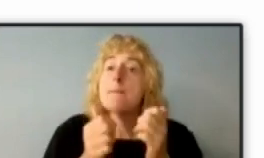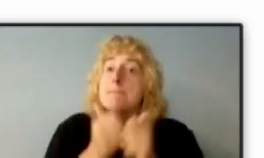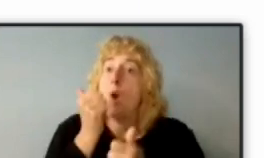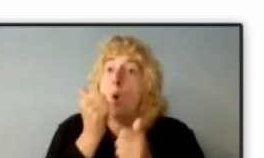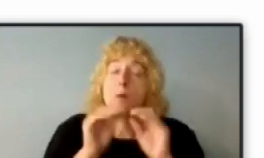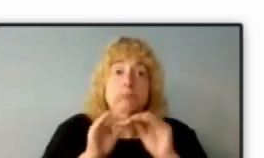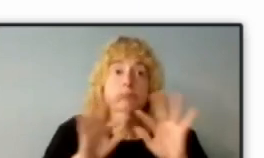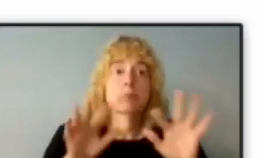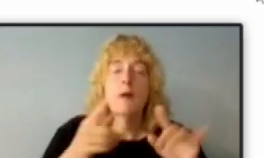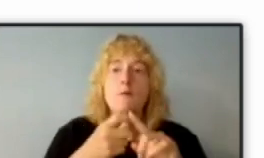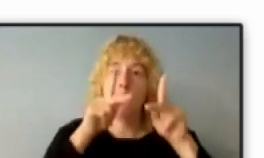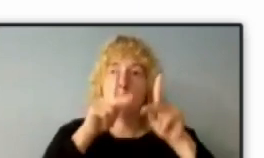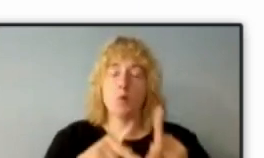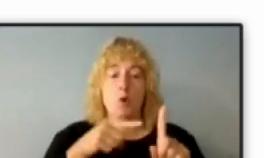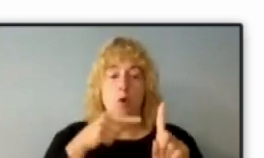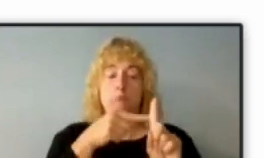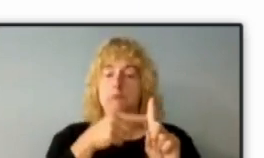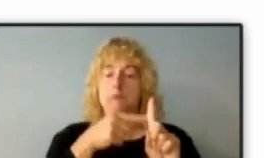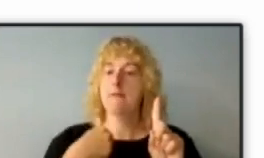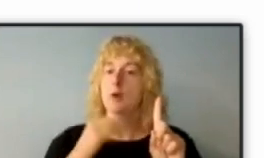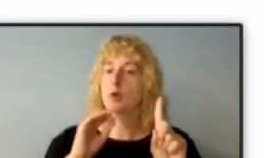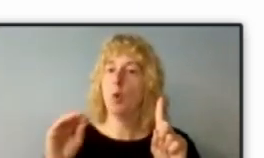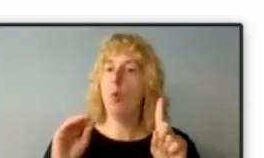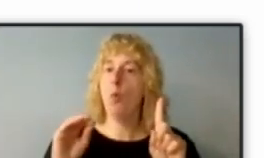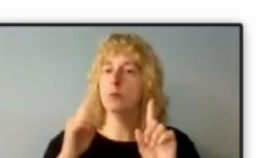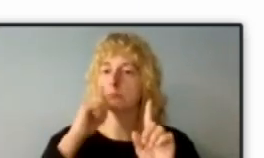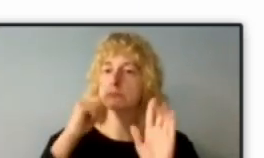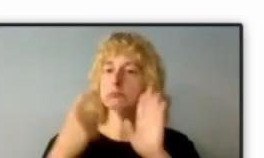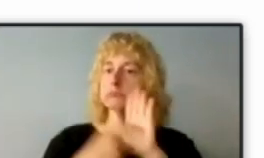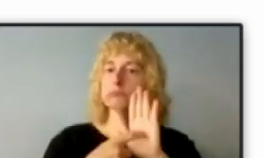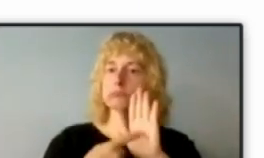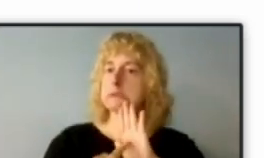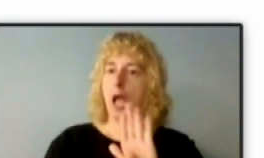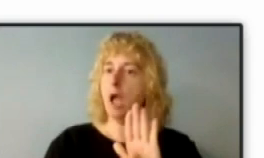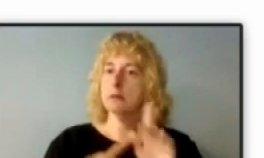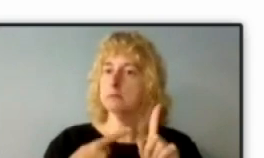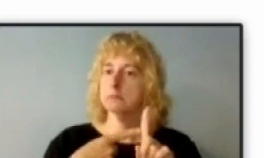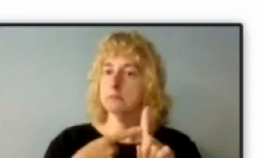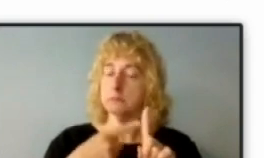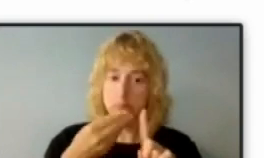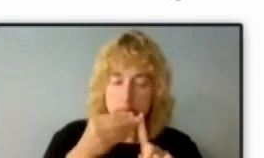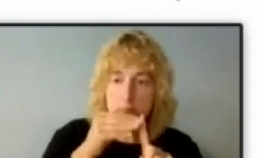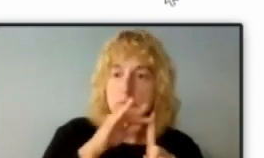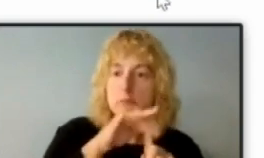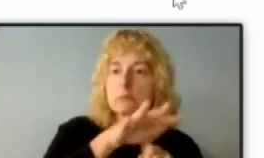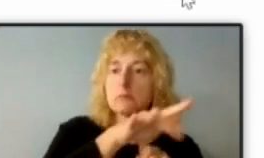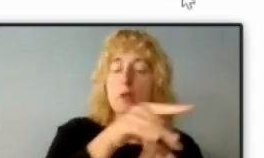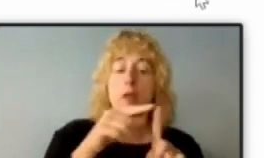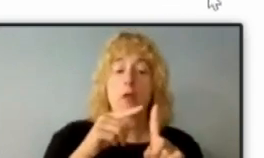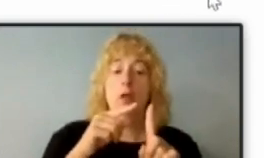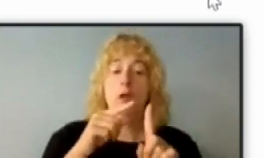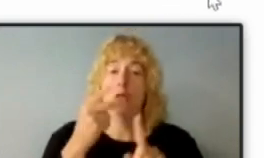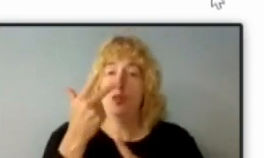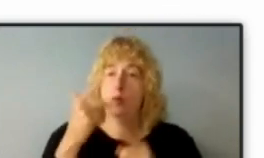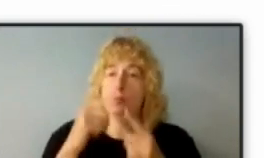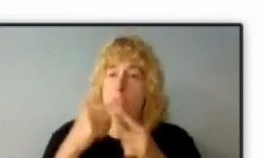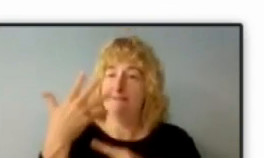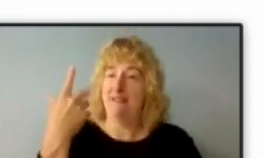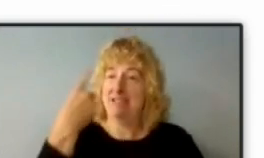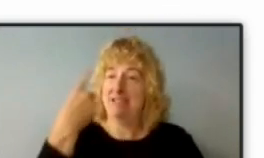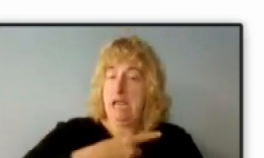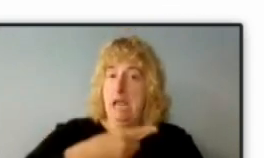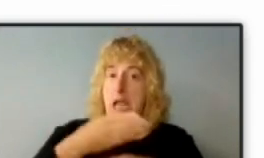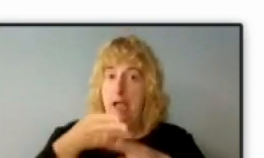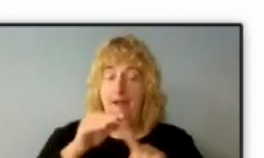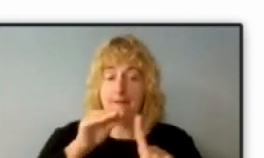to an uninfected person. And we know that between 3 and 5 days after exposure, before symptoms present, is when